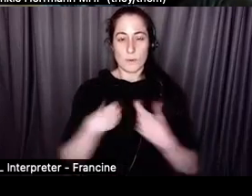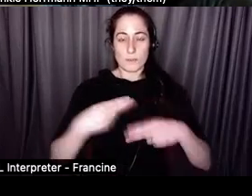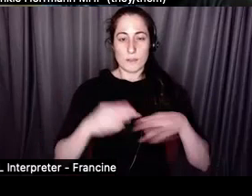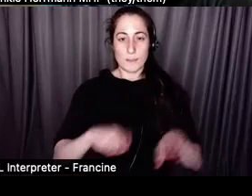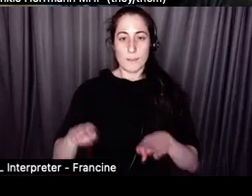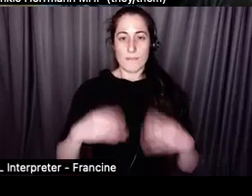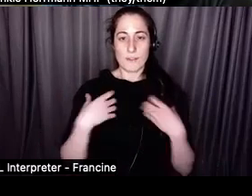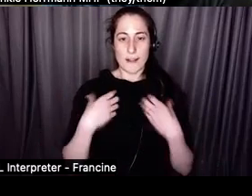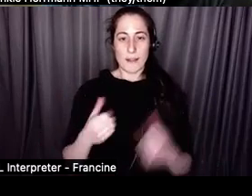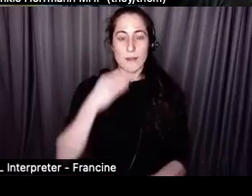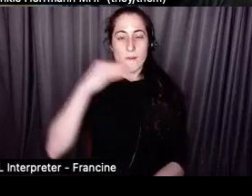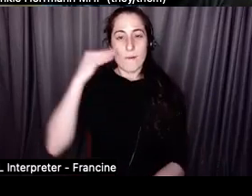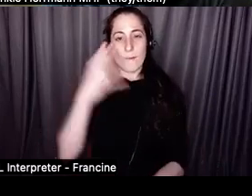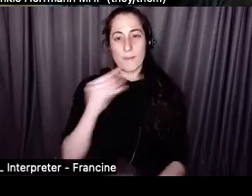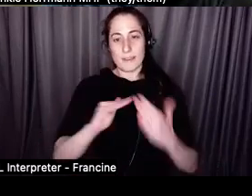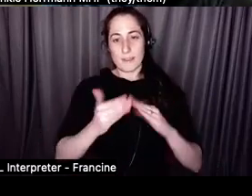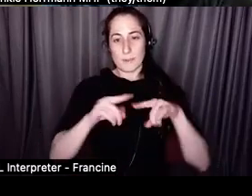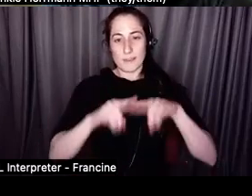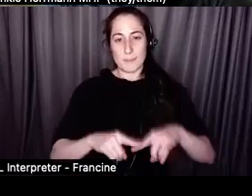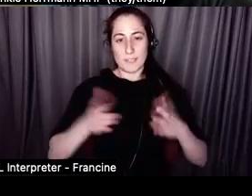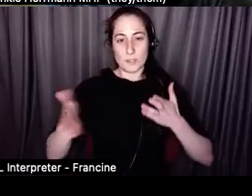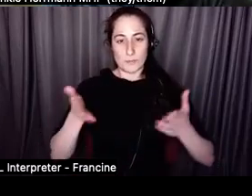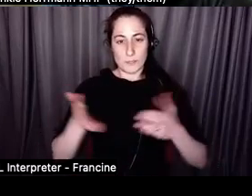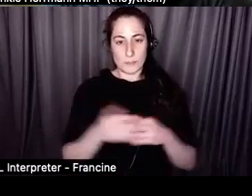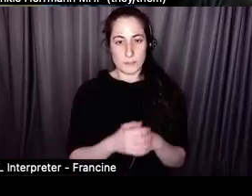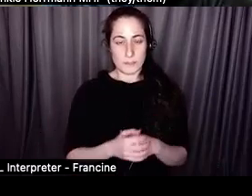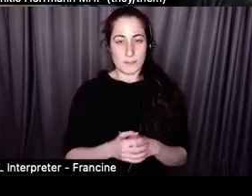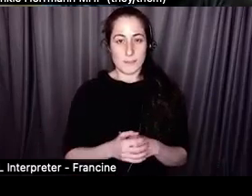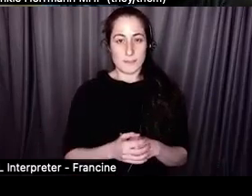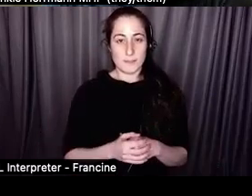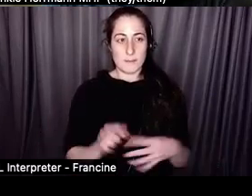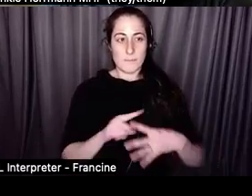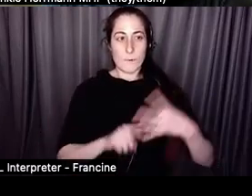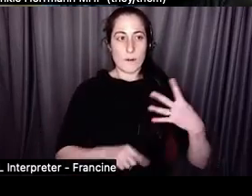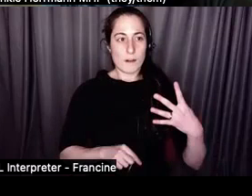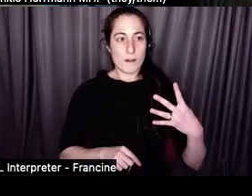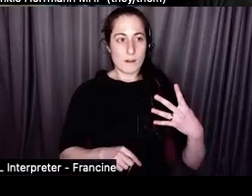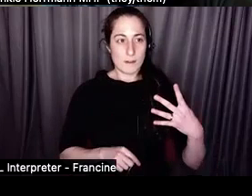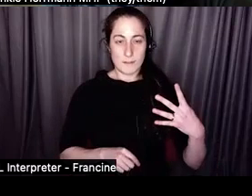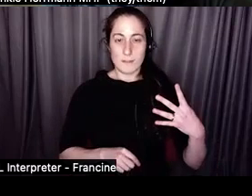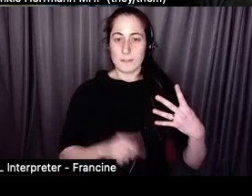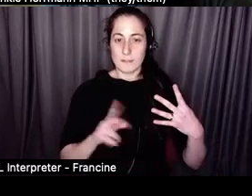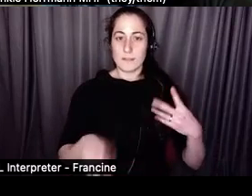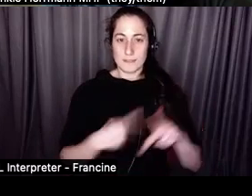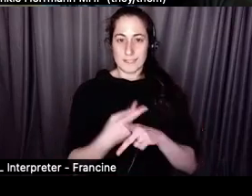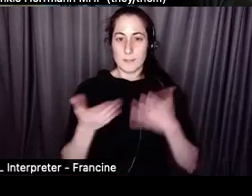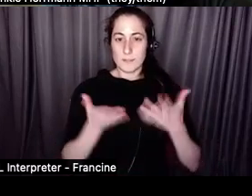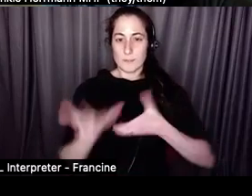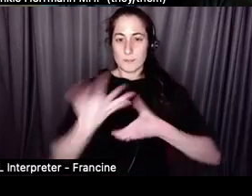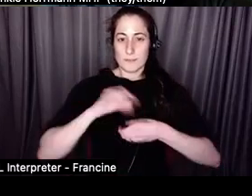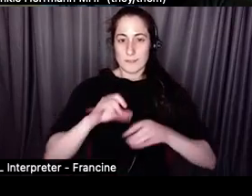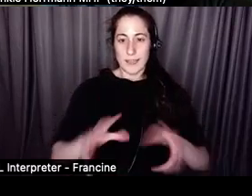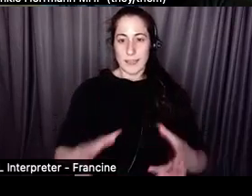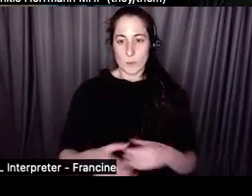health, home, and community-based services. There are 4 types of services that fit into this